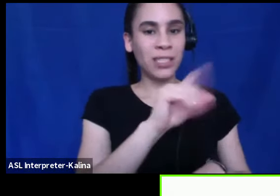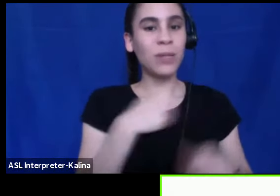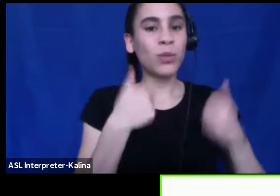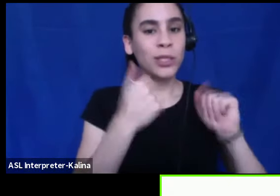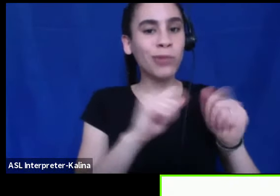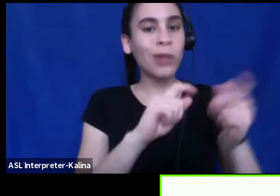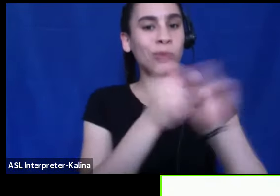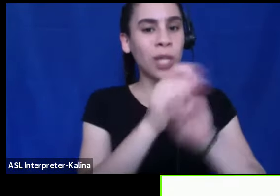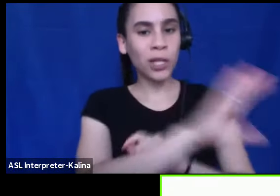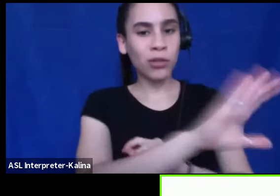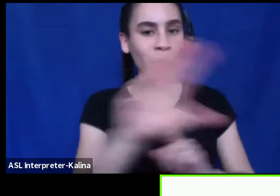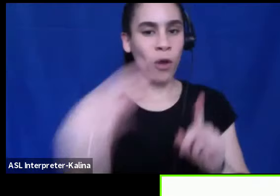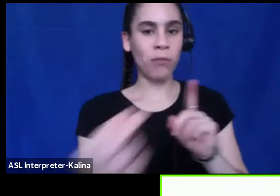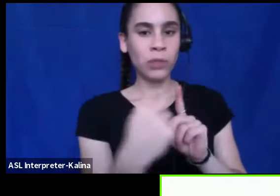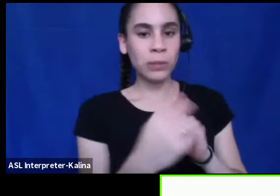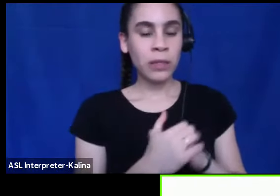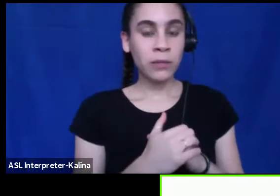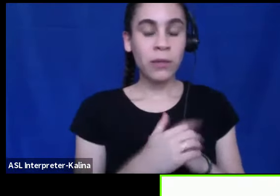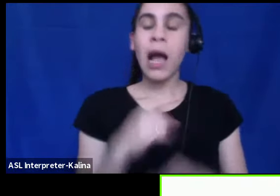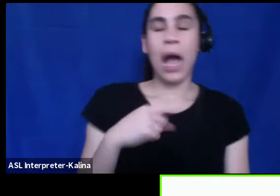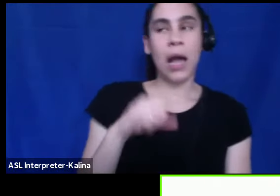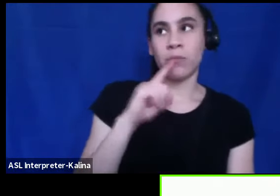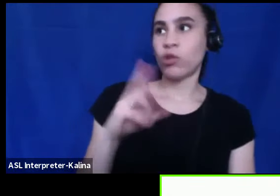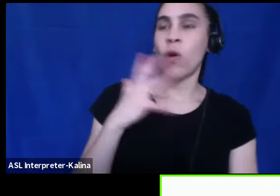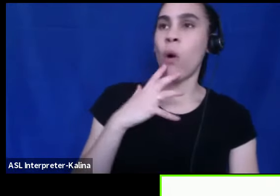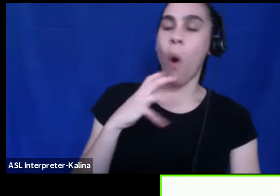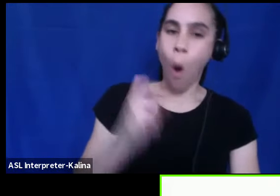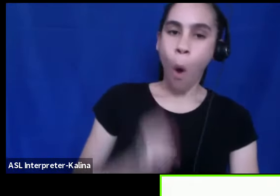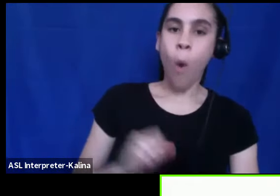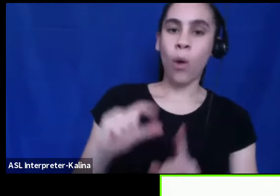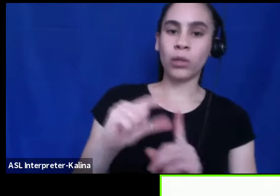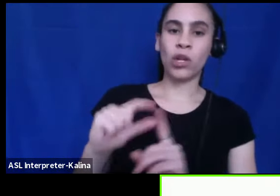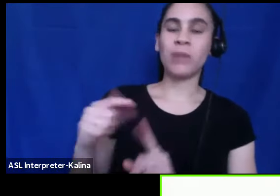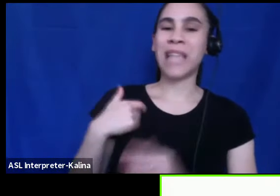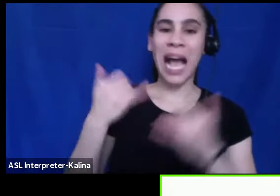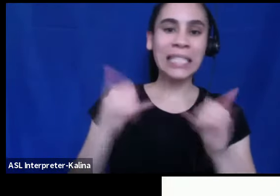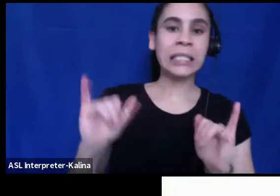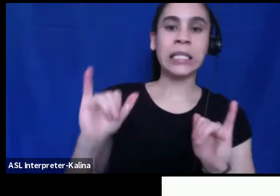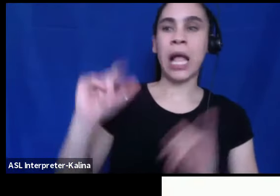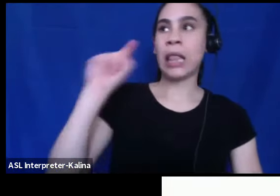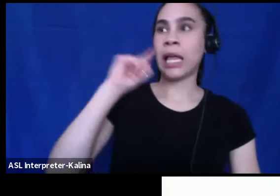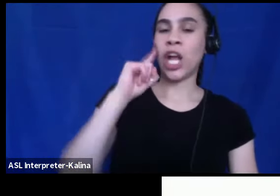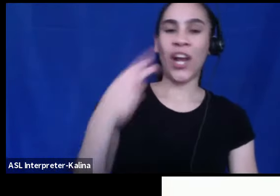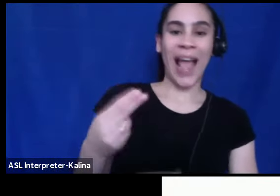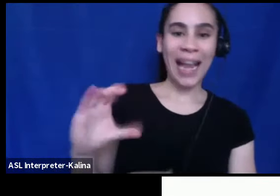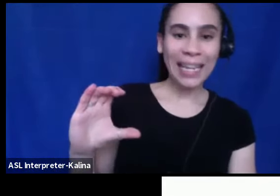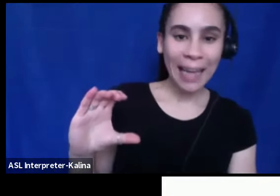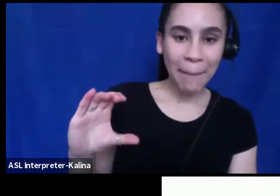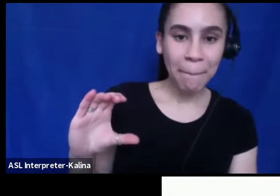some really older terms that are still used. I still hear handicapped as well.